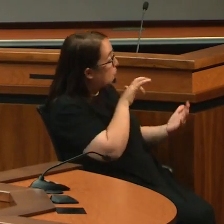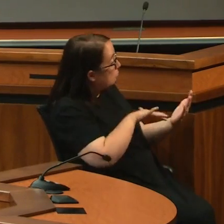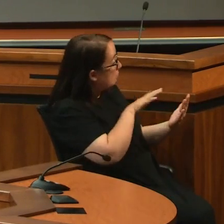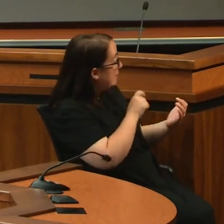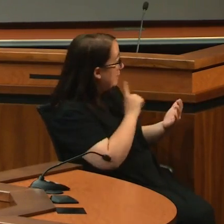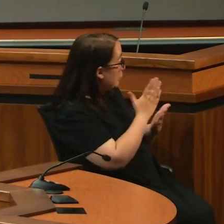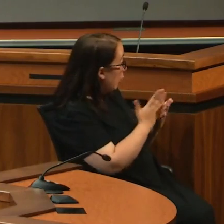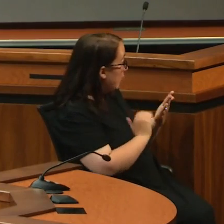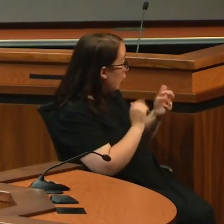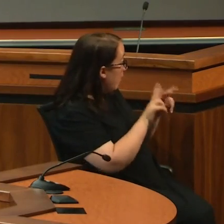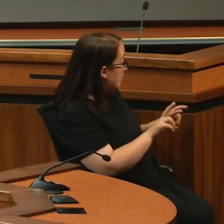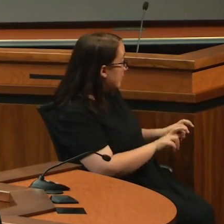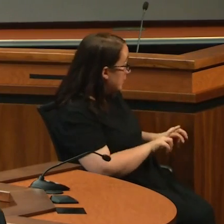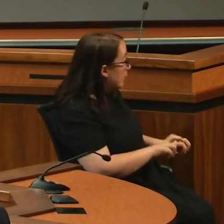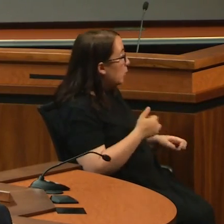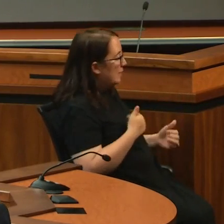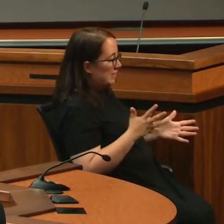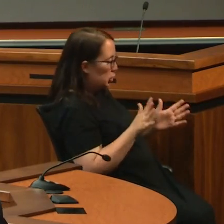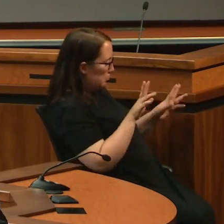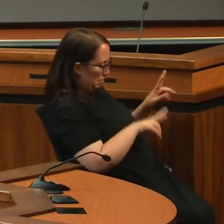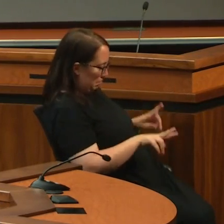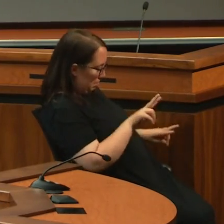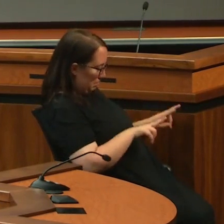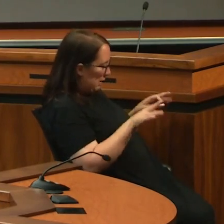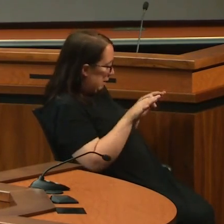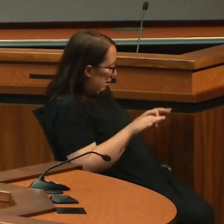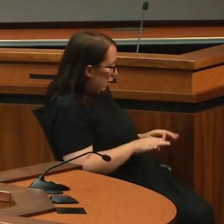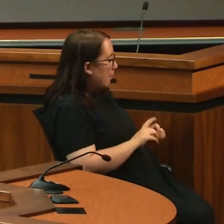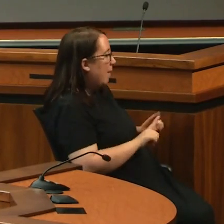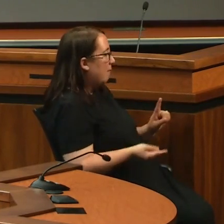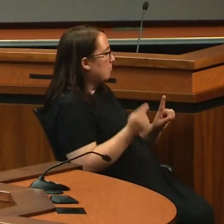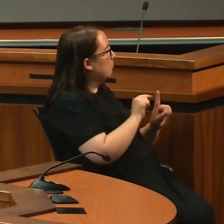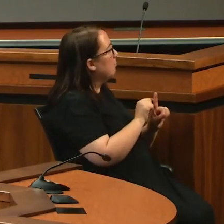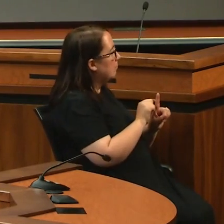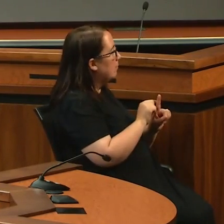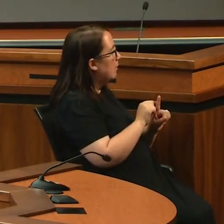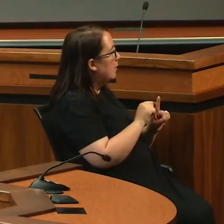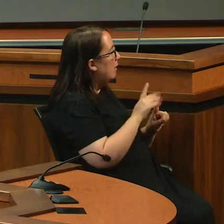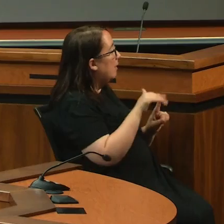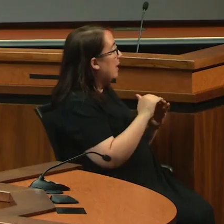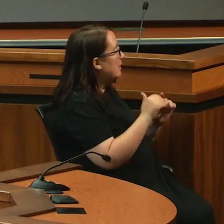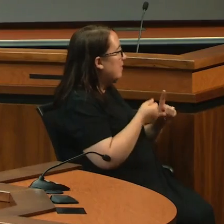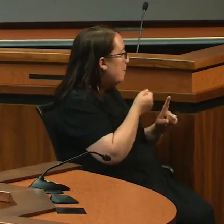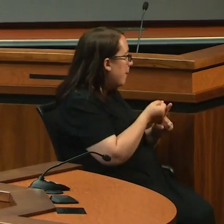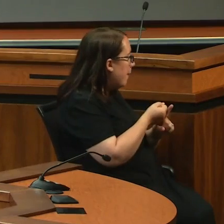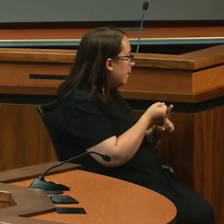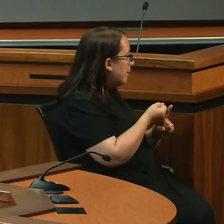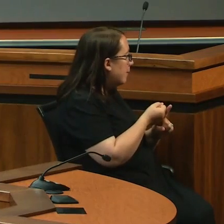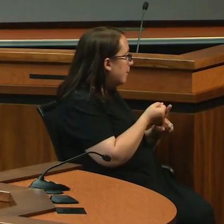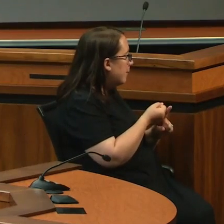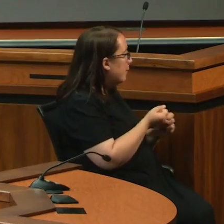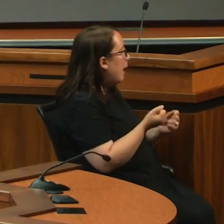of the analysis, and we have looked at the general details, but it always comes back to that next level of impact and how much